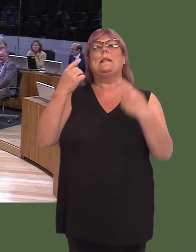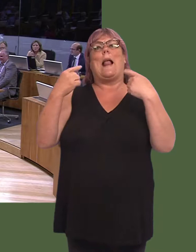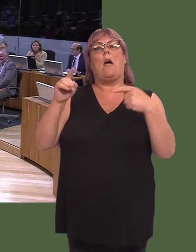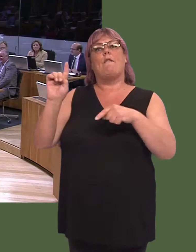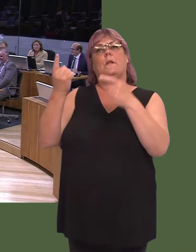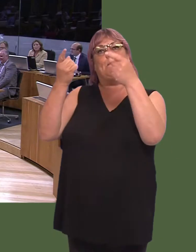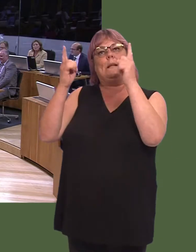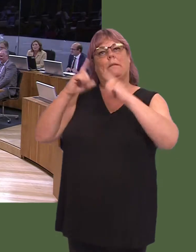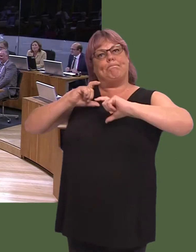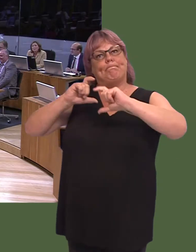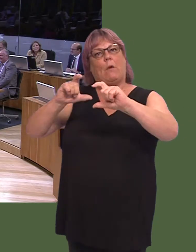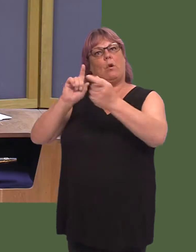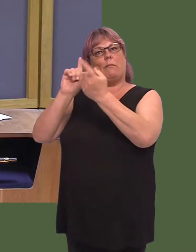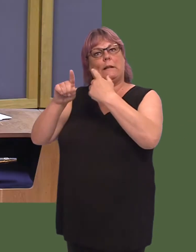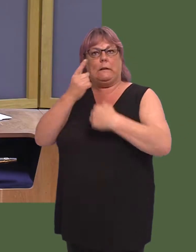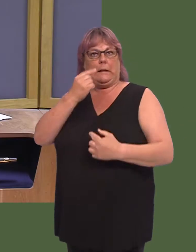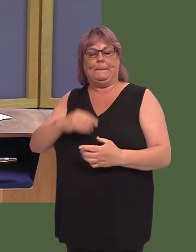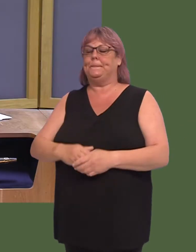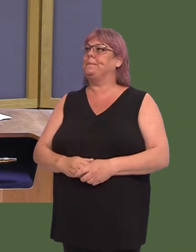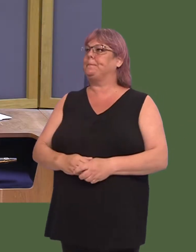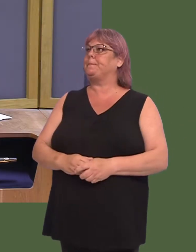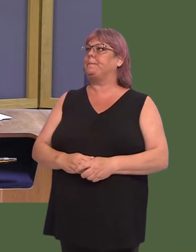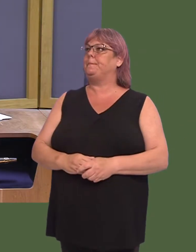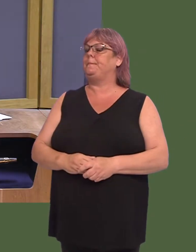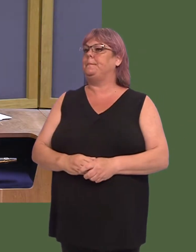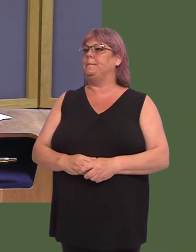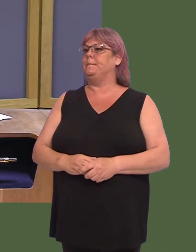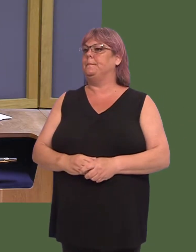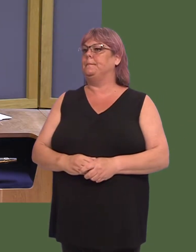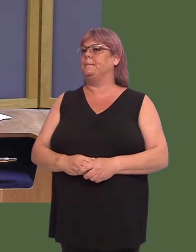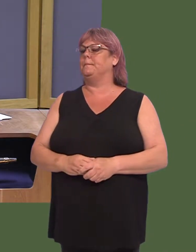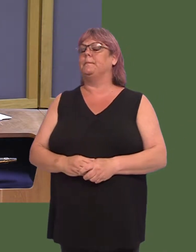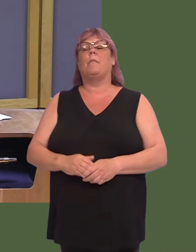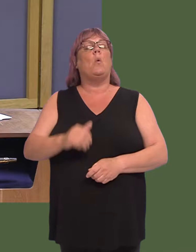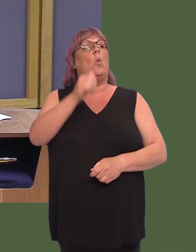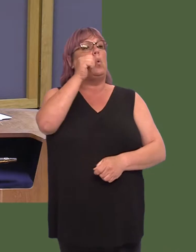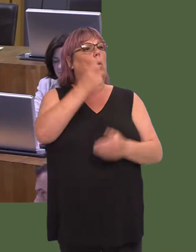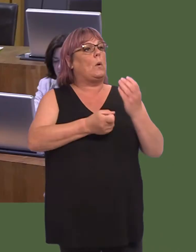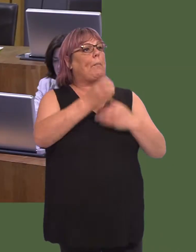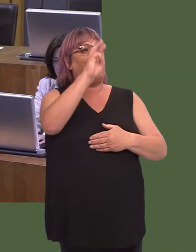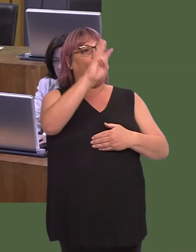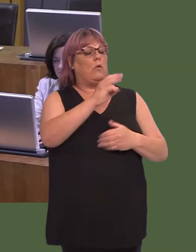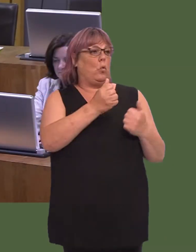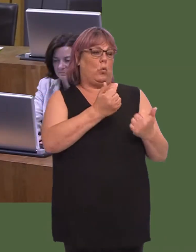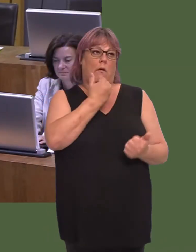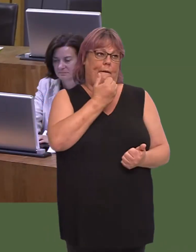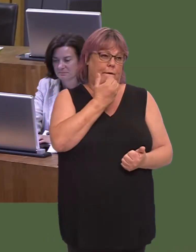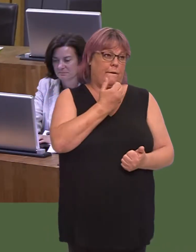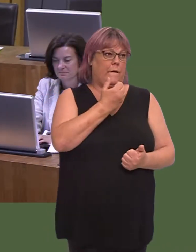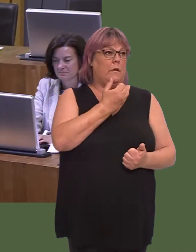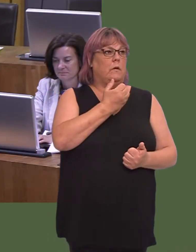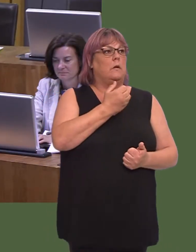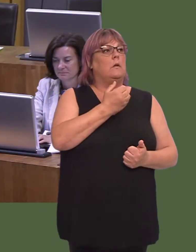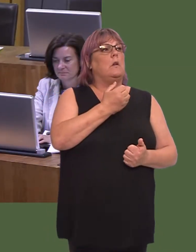Please, will you allow the First Minister to continue his answer? We do recognise the current position isn't good enough. It's fair to say